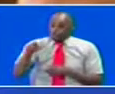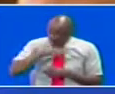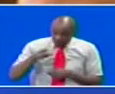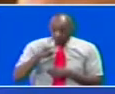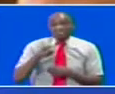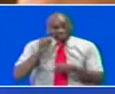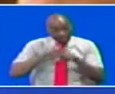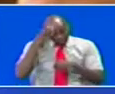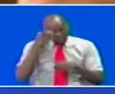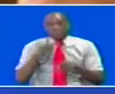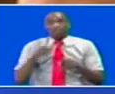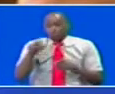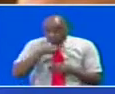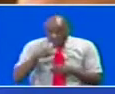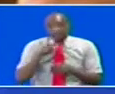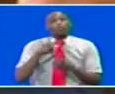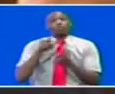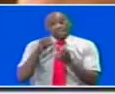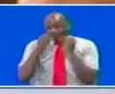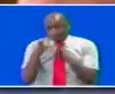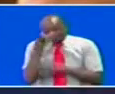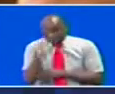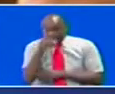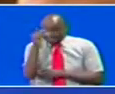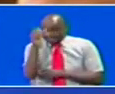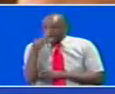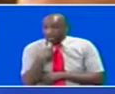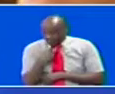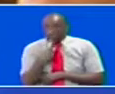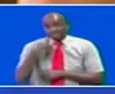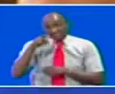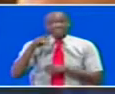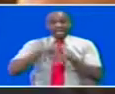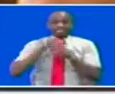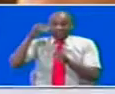localization of data is a part of what's going to create that investment opportunity.